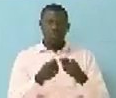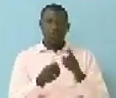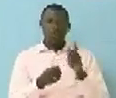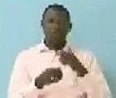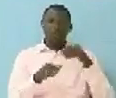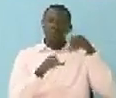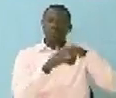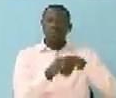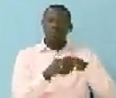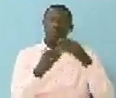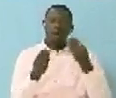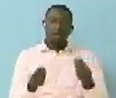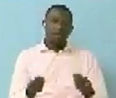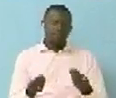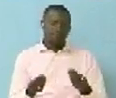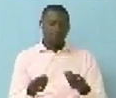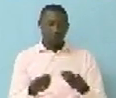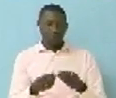It was true